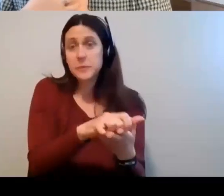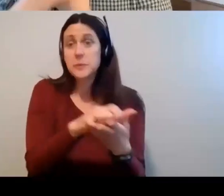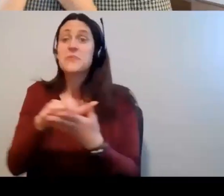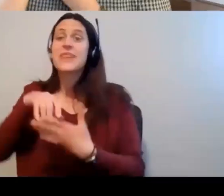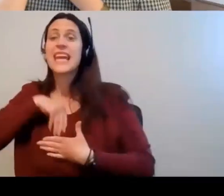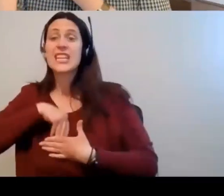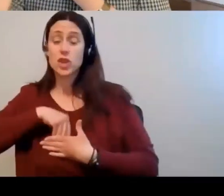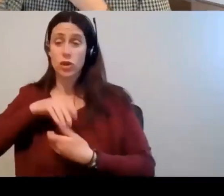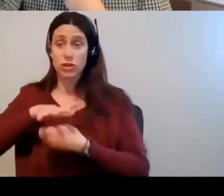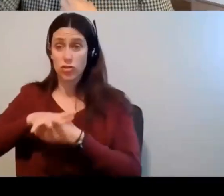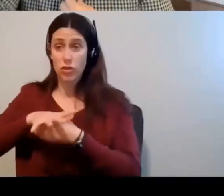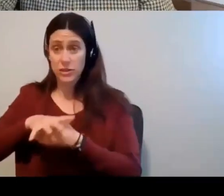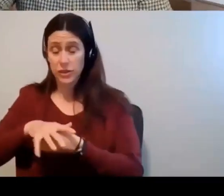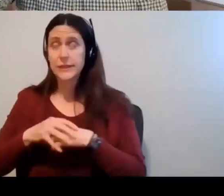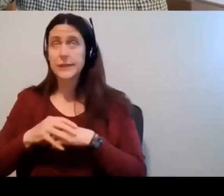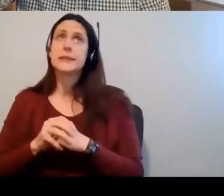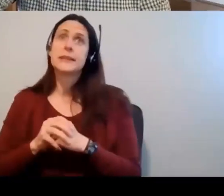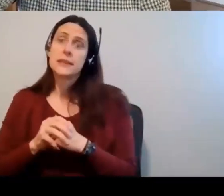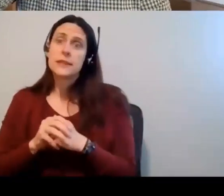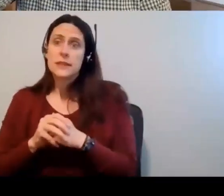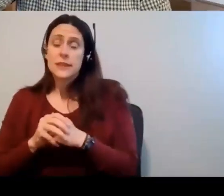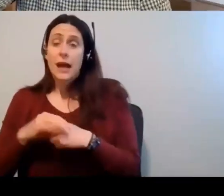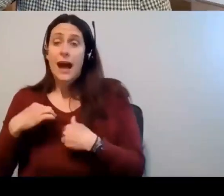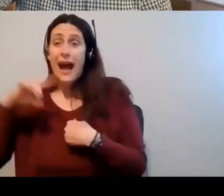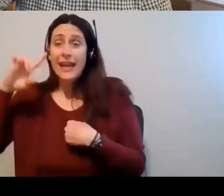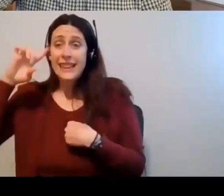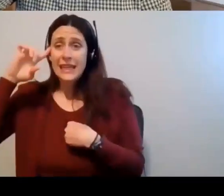internal stressor, I think